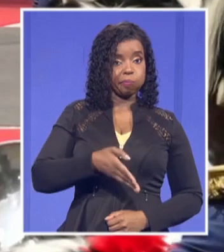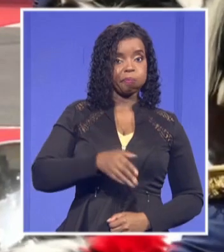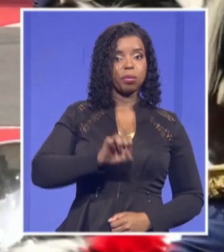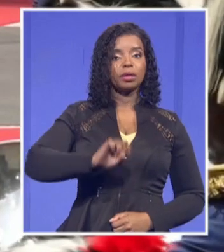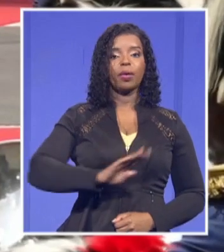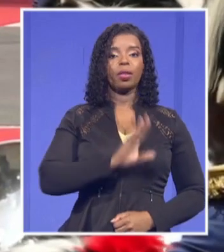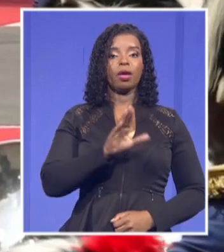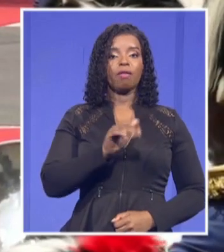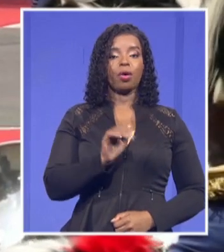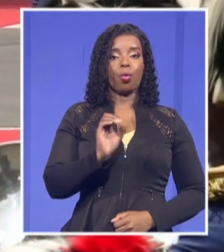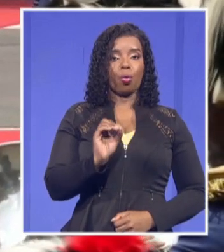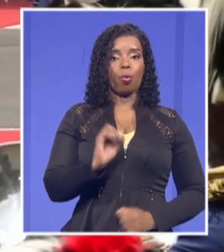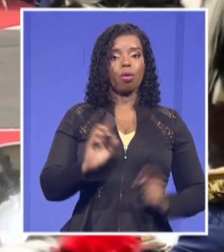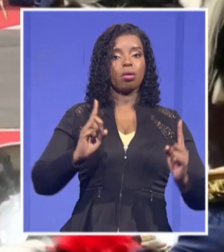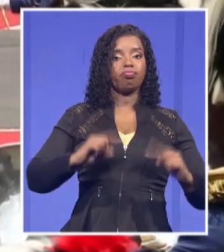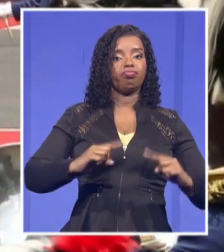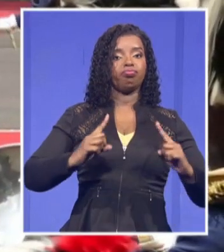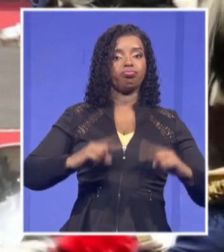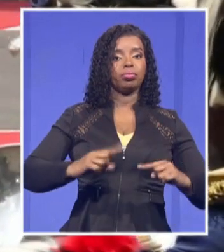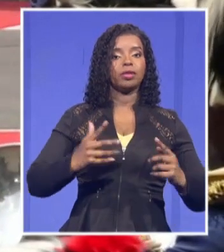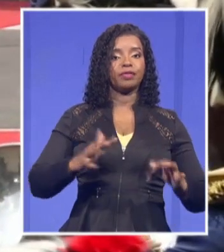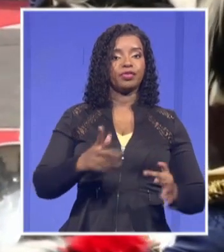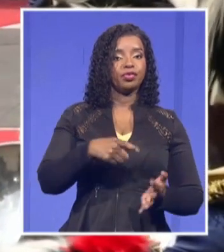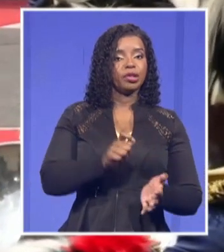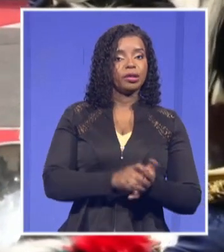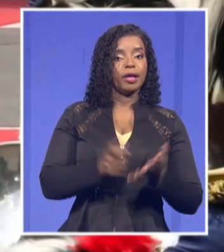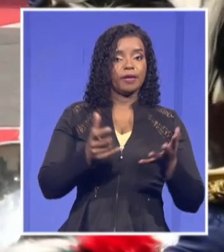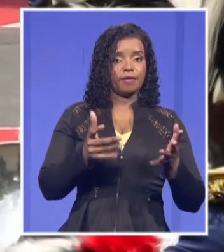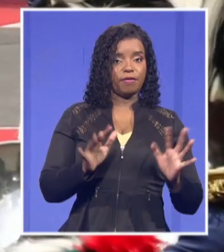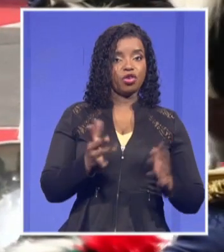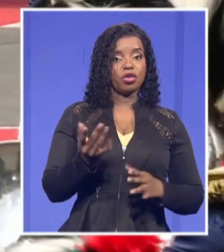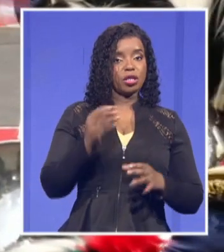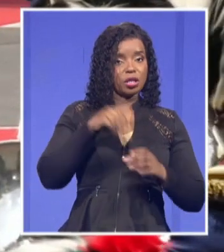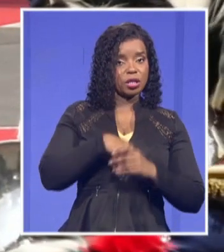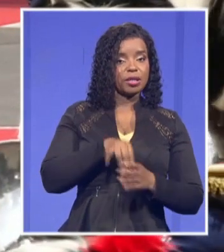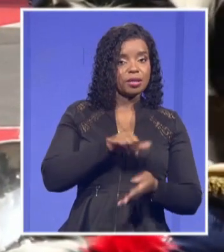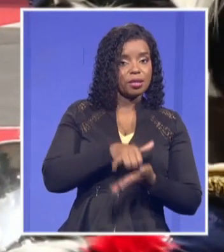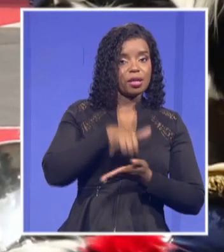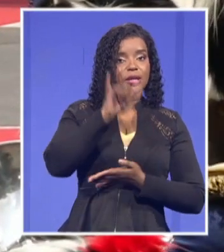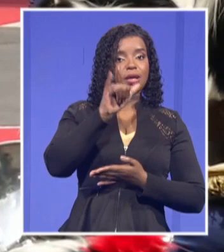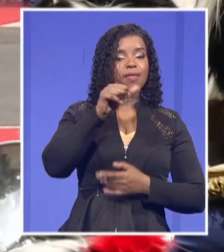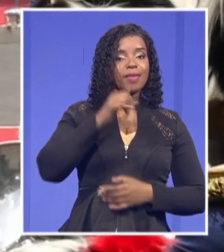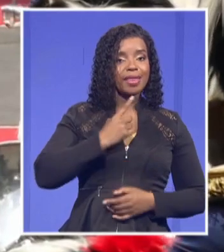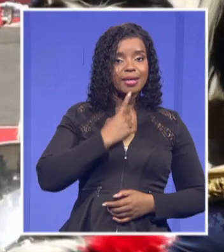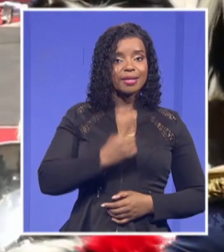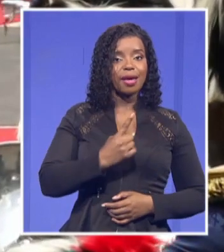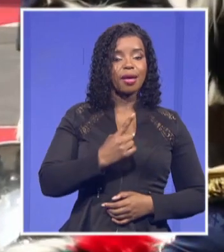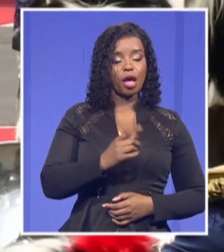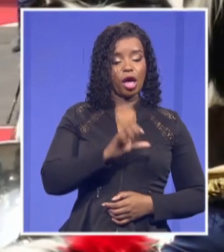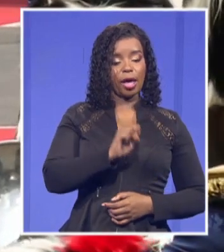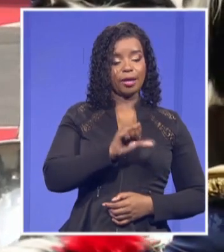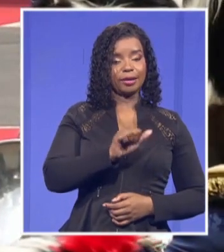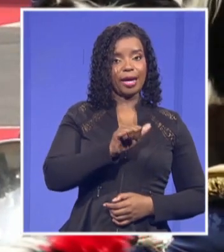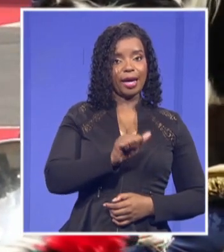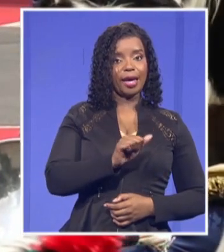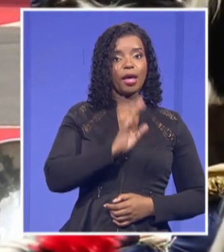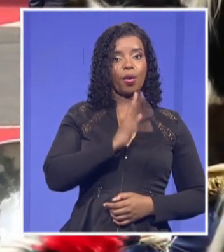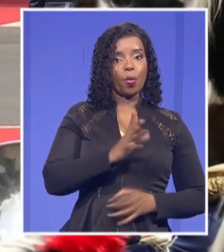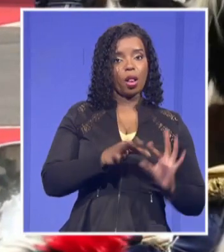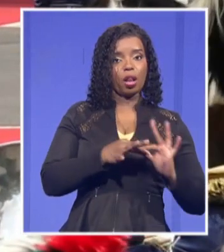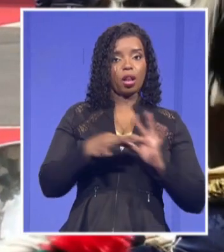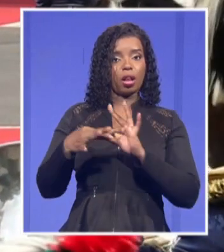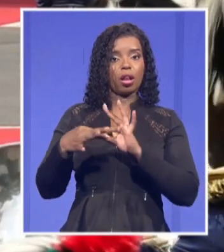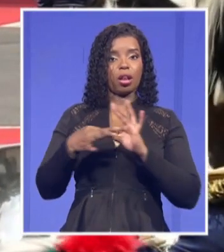were signed, including aviation, where SAA is expected to work with Kenyan Airways. And we are hoping